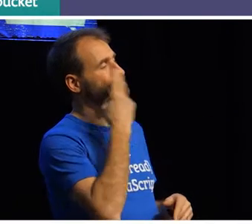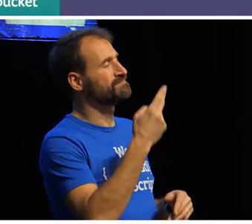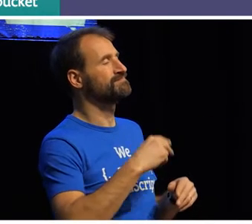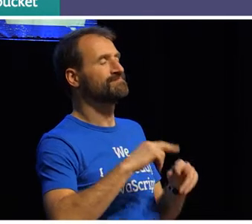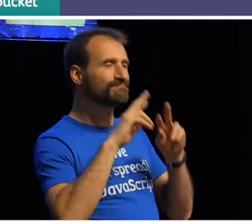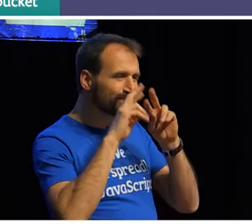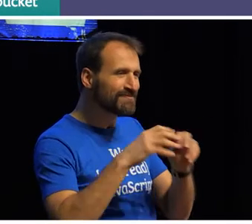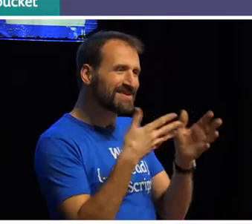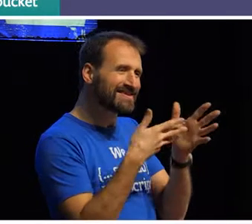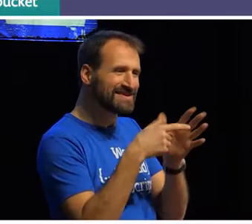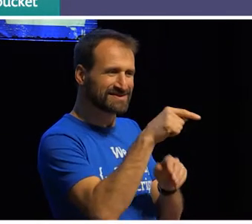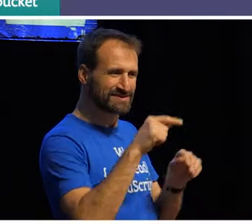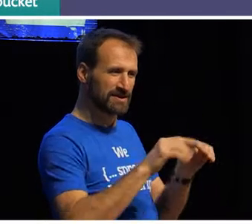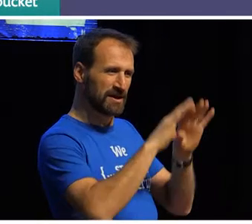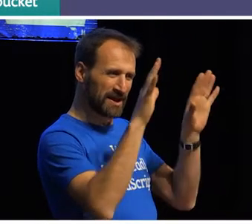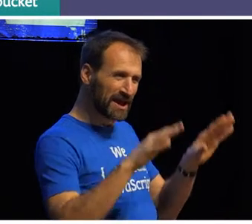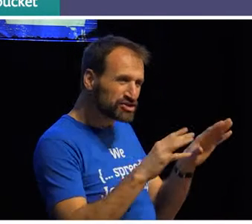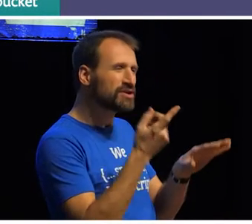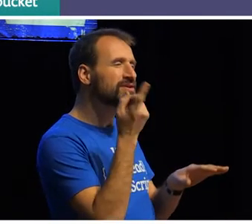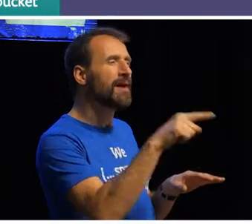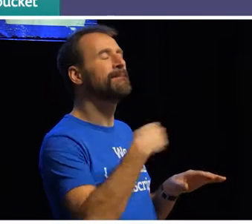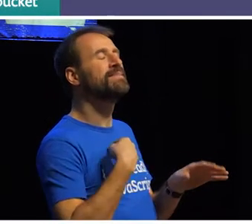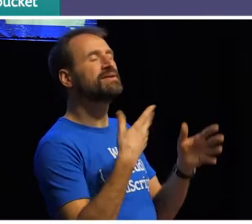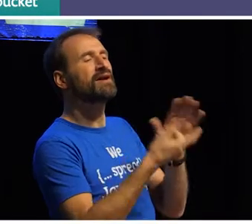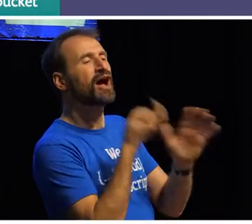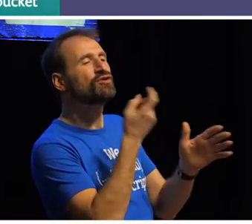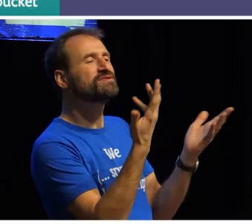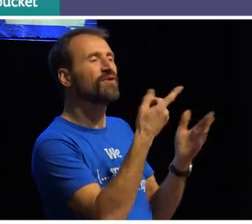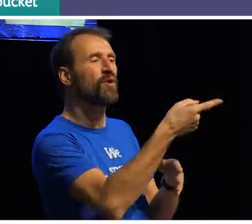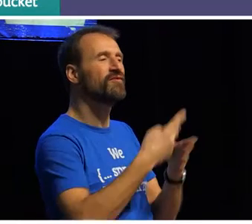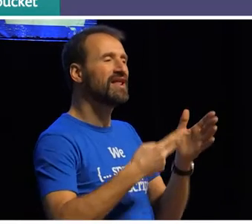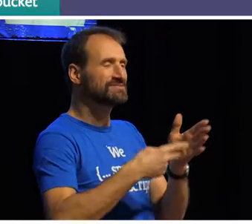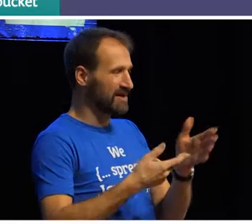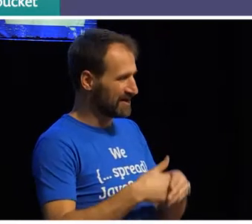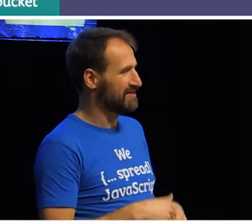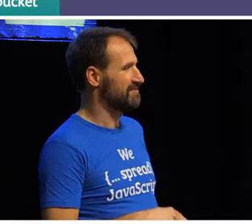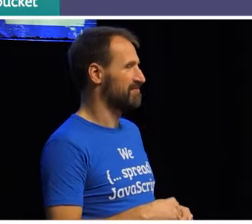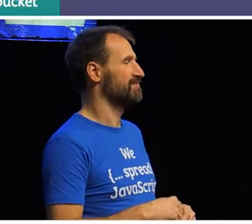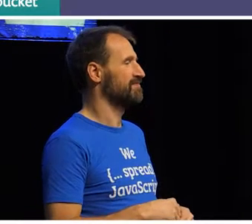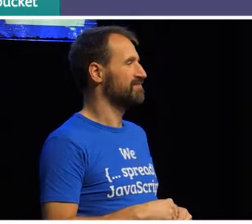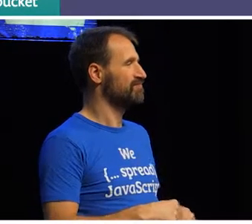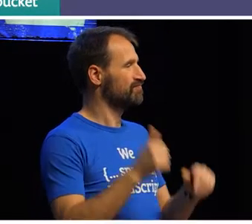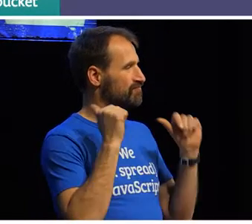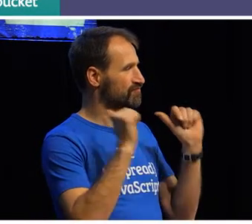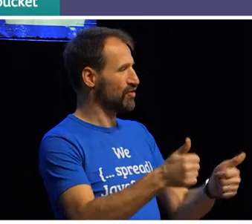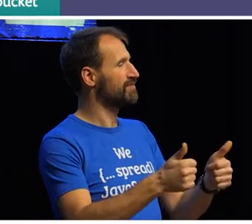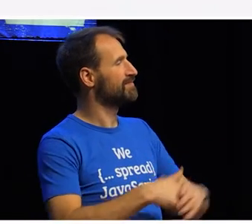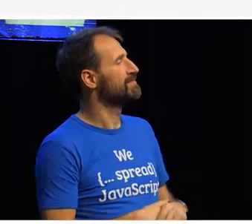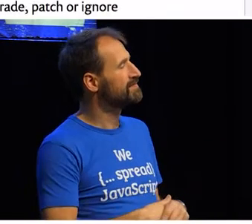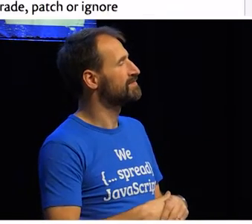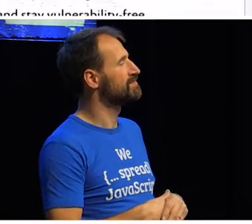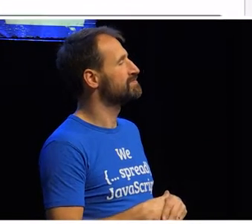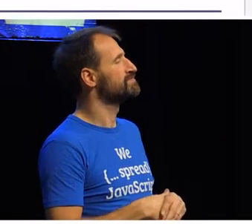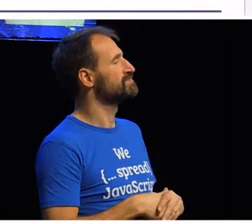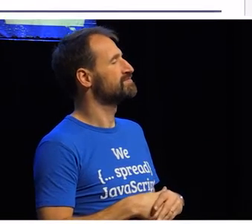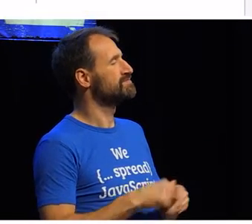application to try and find some of these vulnerabilities then I have some pre open tabs just in case it doesn't play ball as we go so we